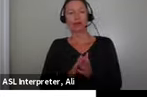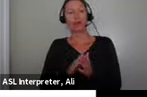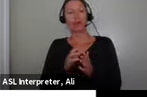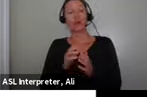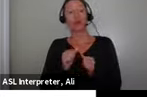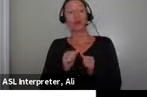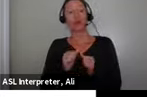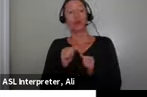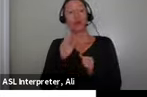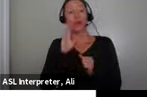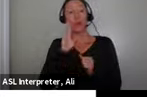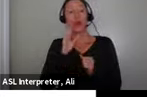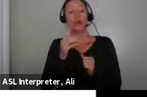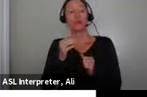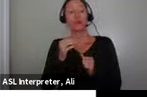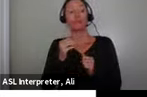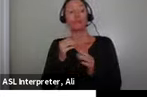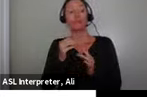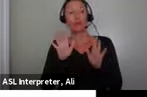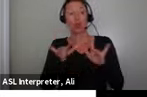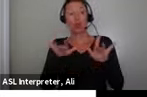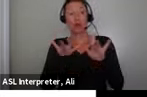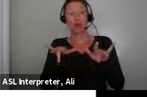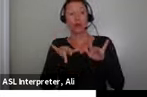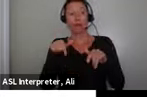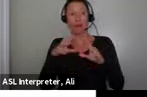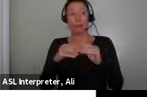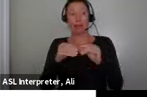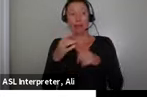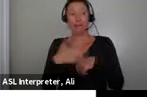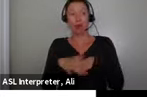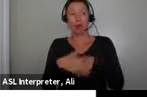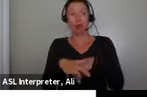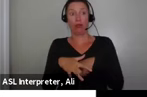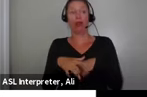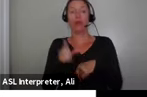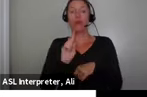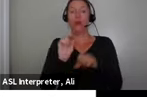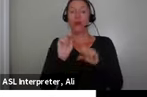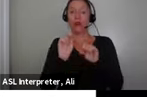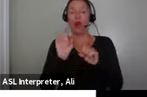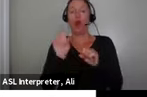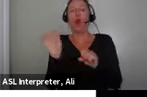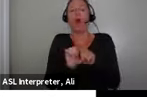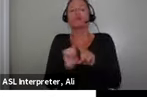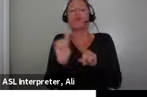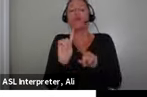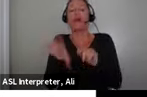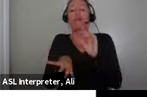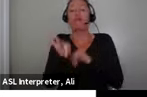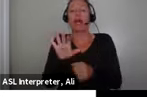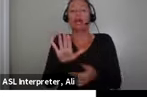available and where can Andre find the documents for this project?